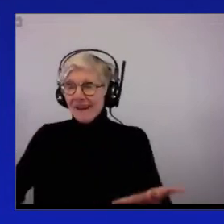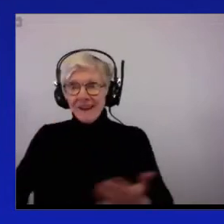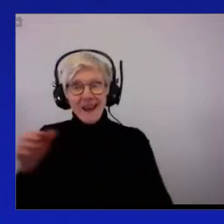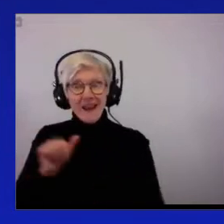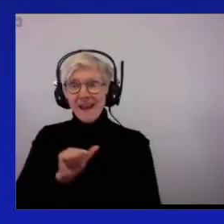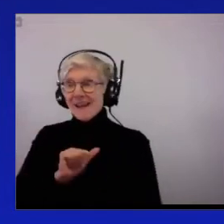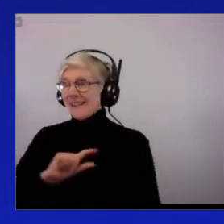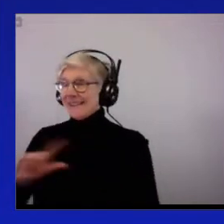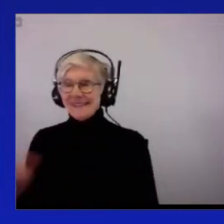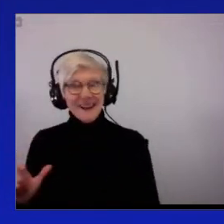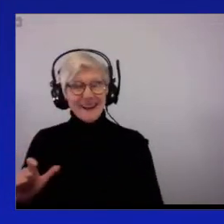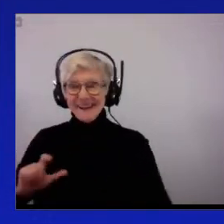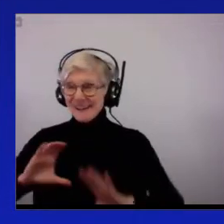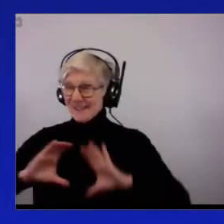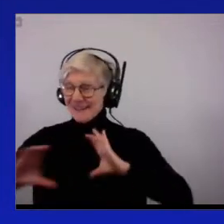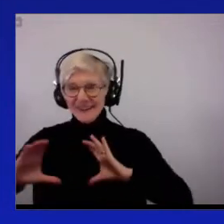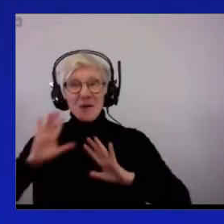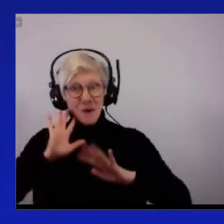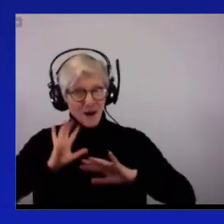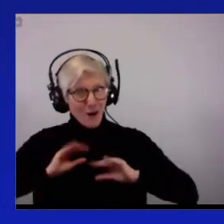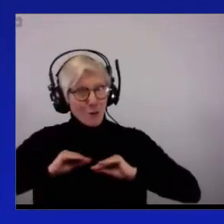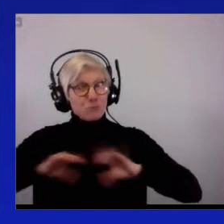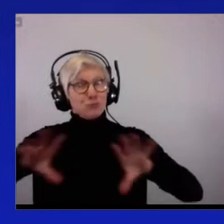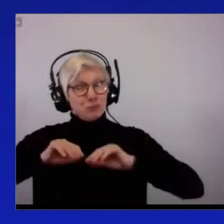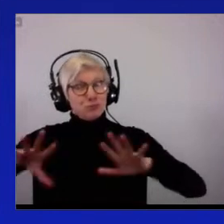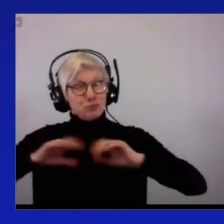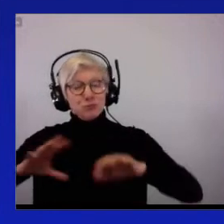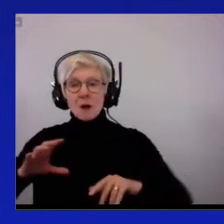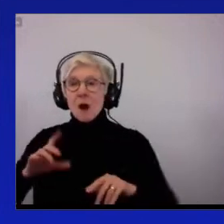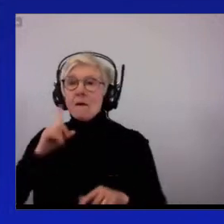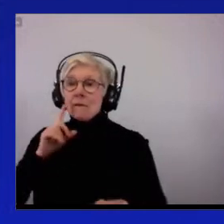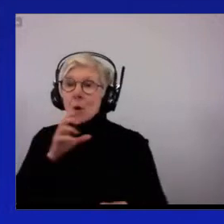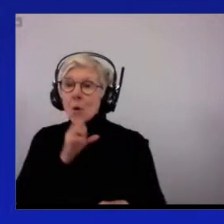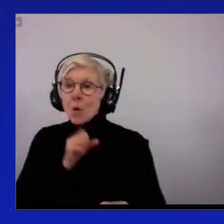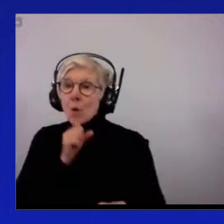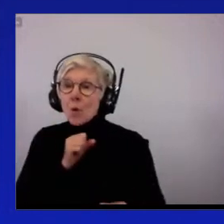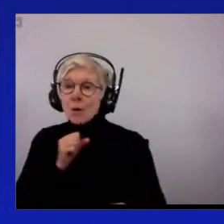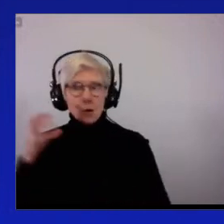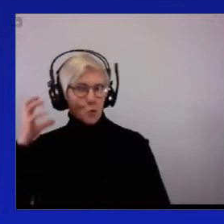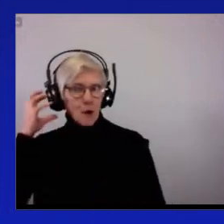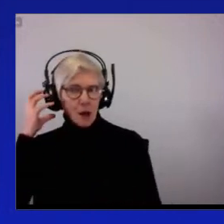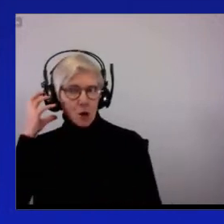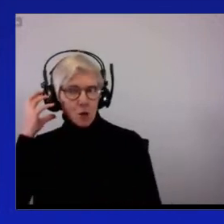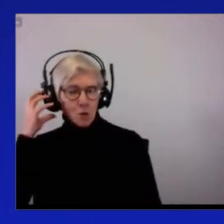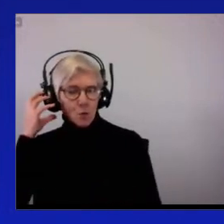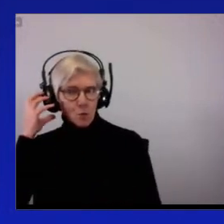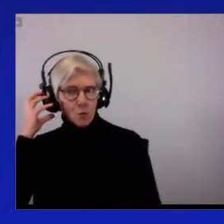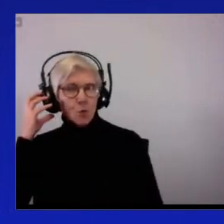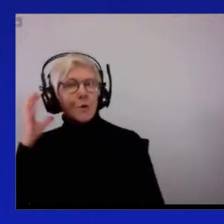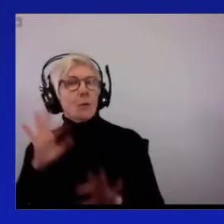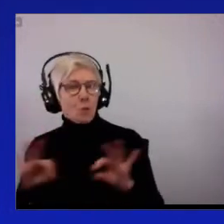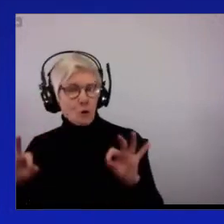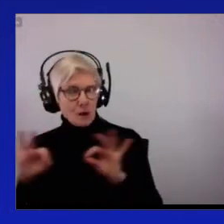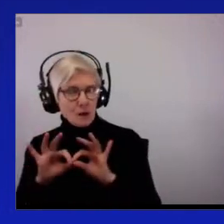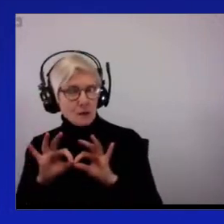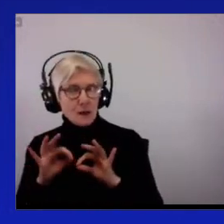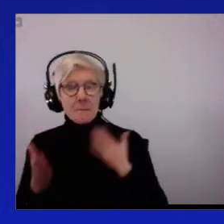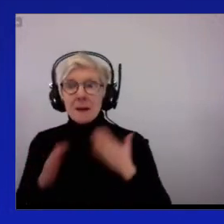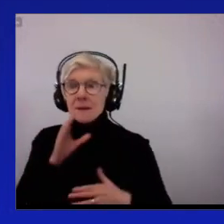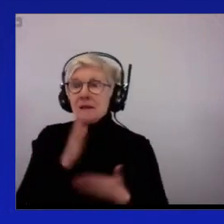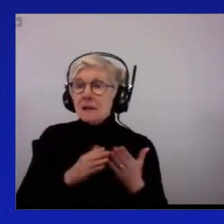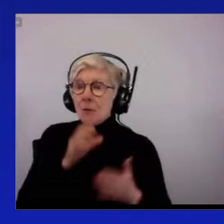it. Okay. But we do know radio is important, for example, to reach older adults who might not have internet